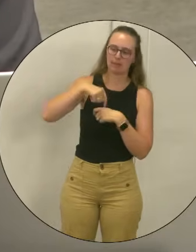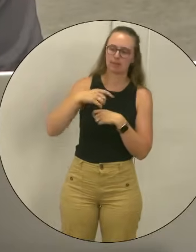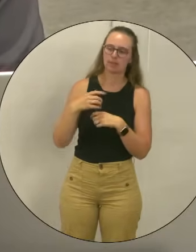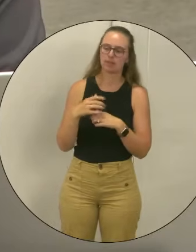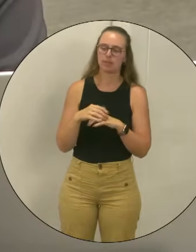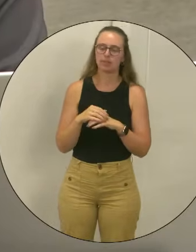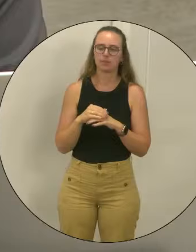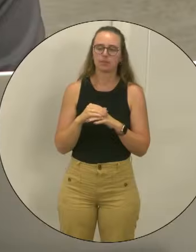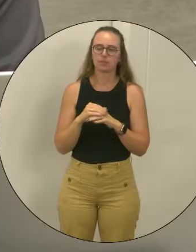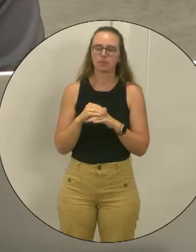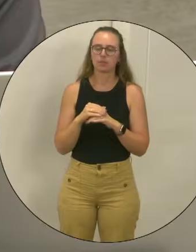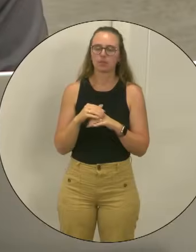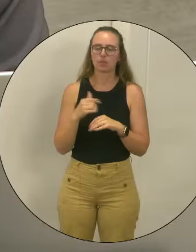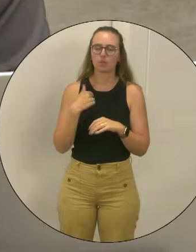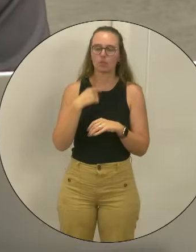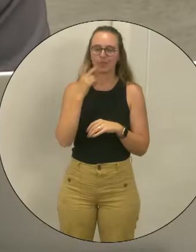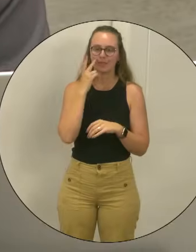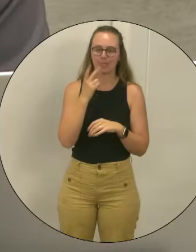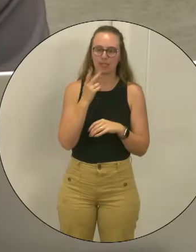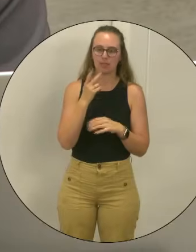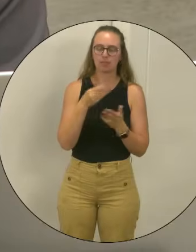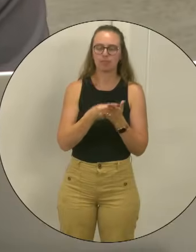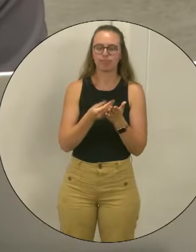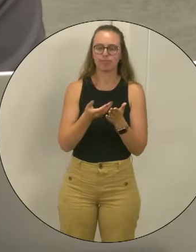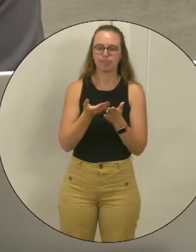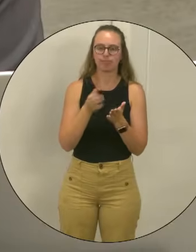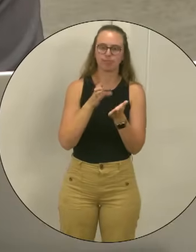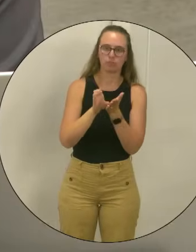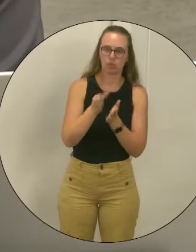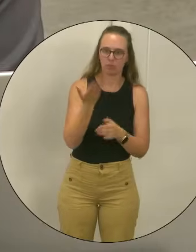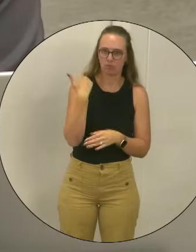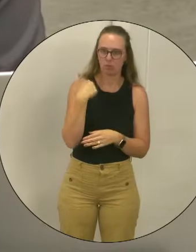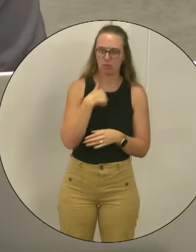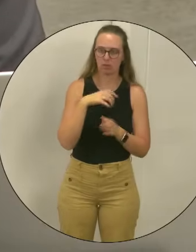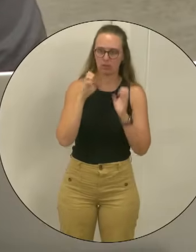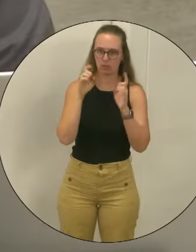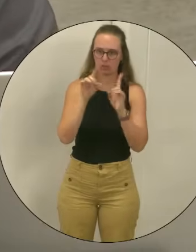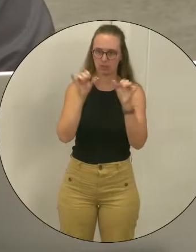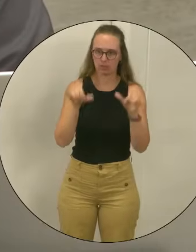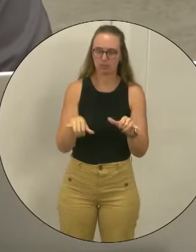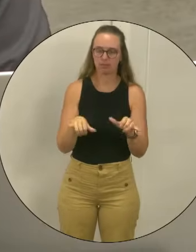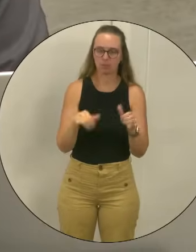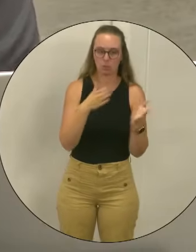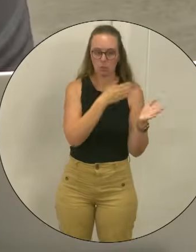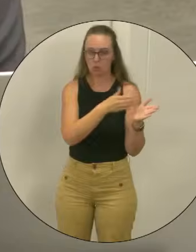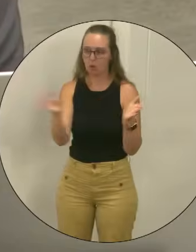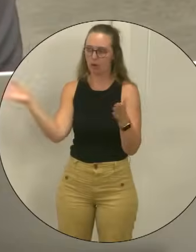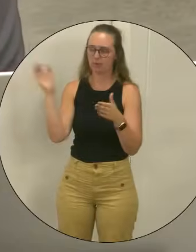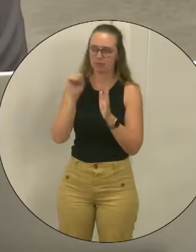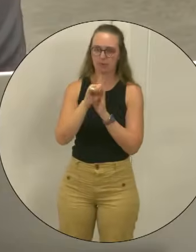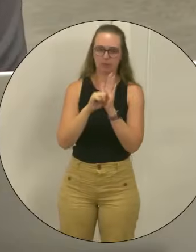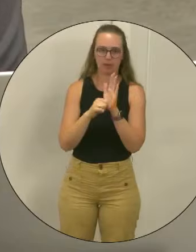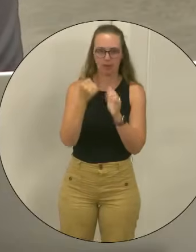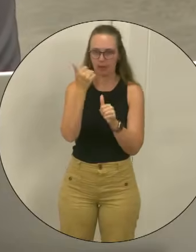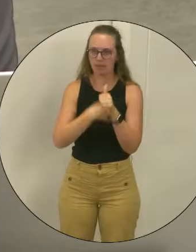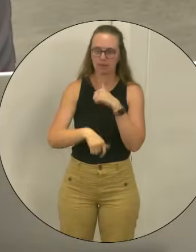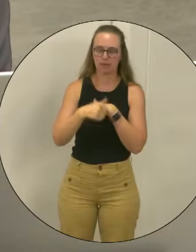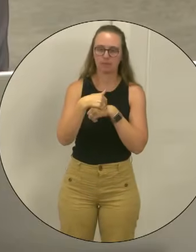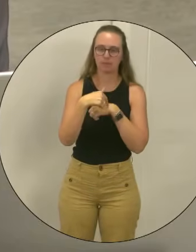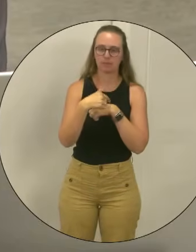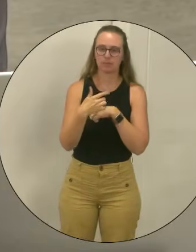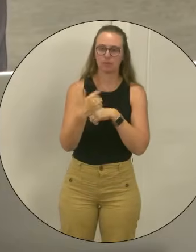said every time that we've seen an investment made in our education system across the state, every single other time we've